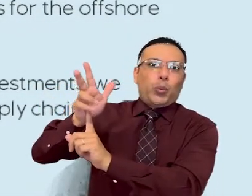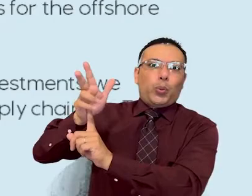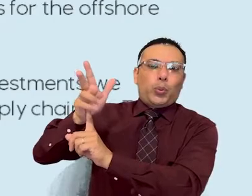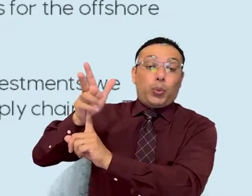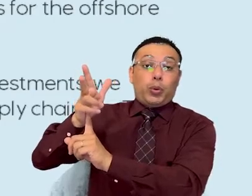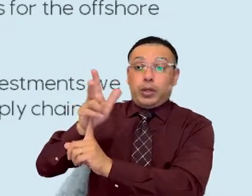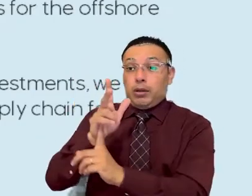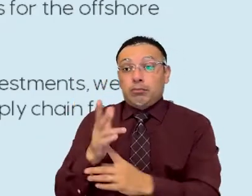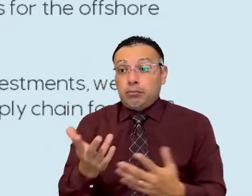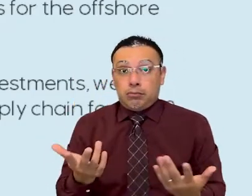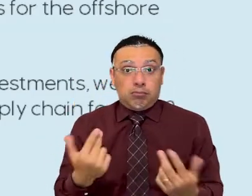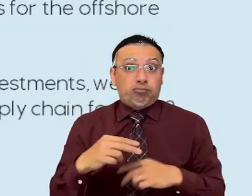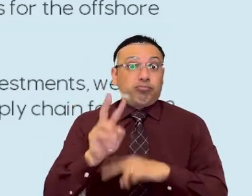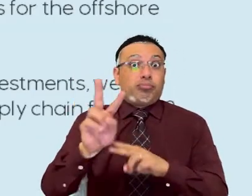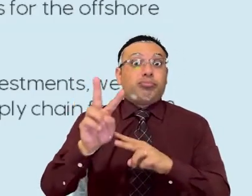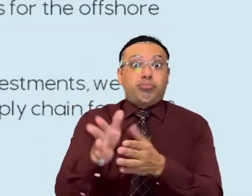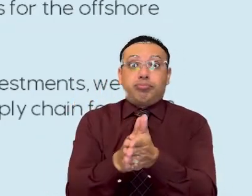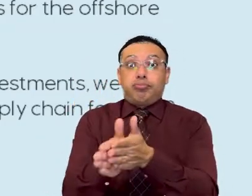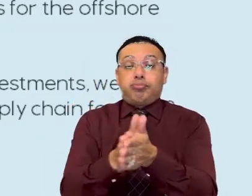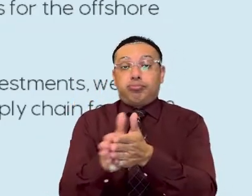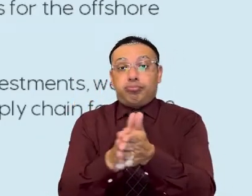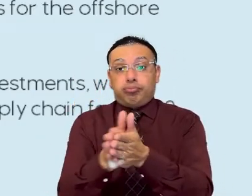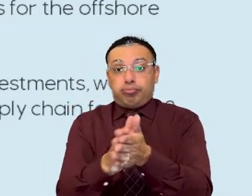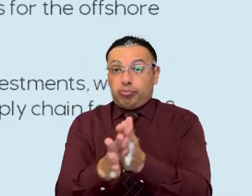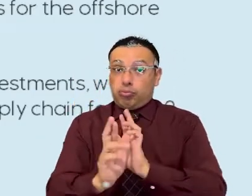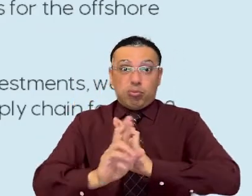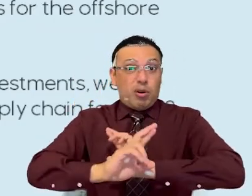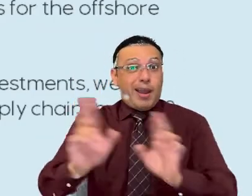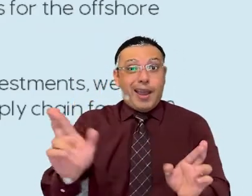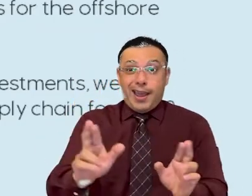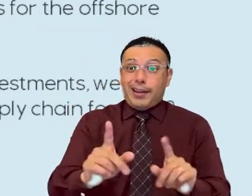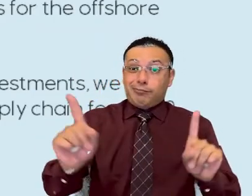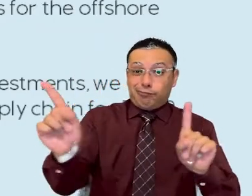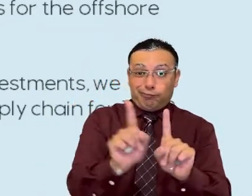looking forward to working with you as closely as possible.